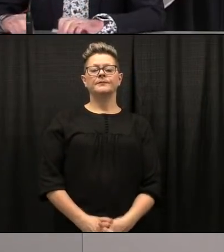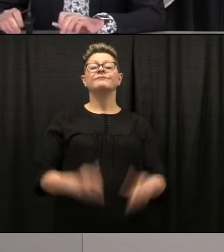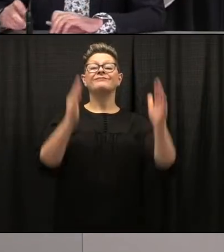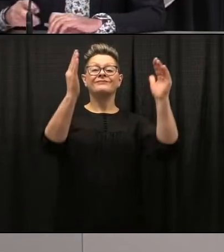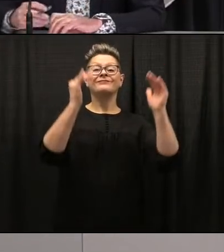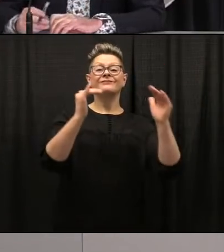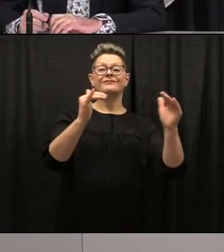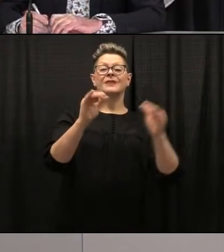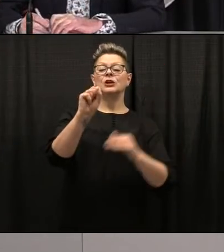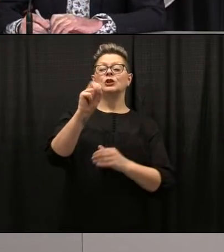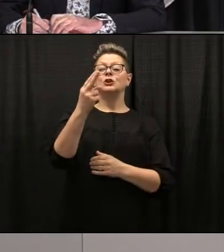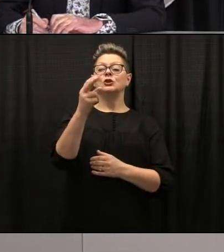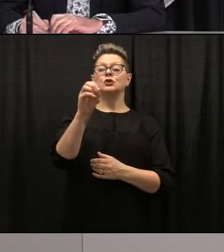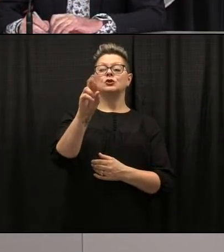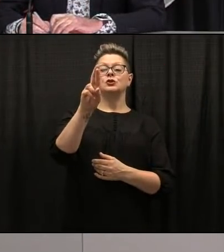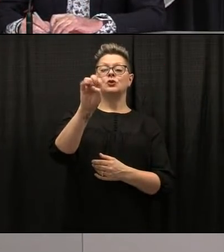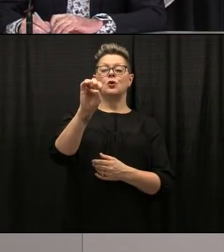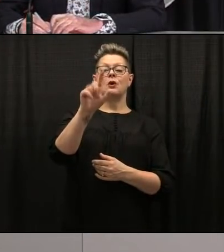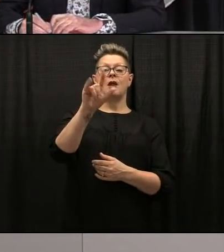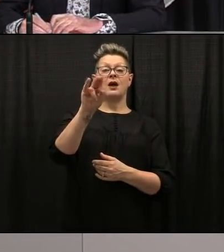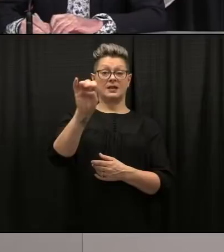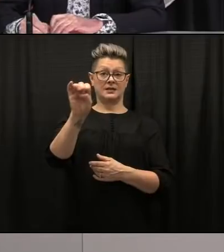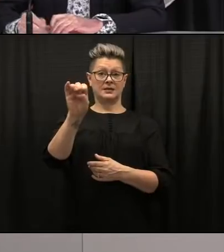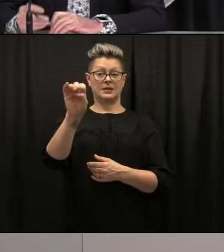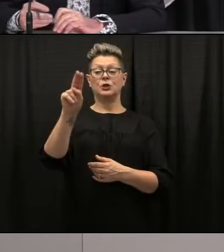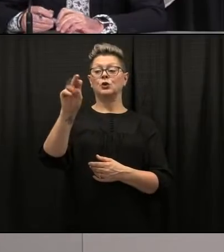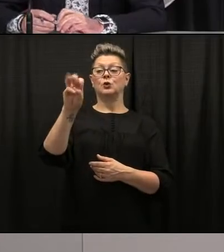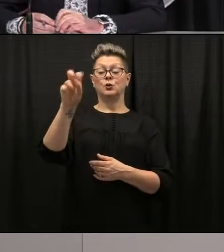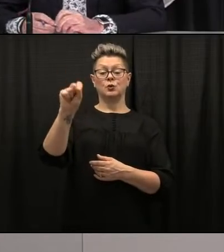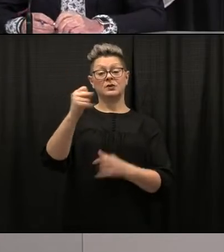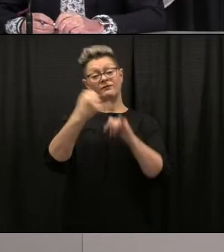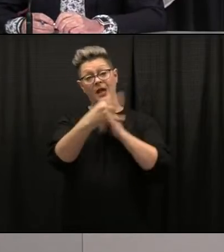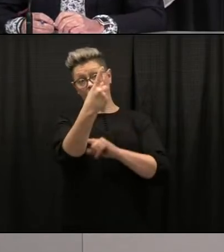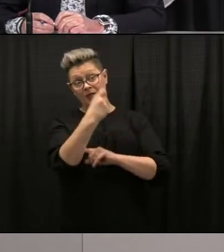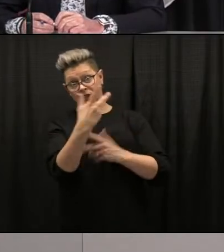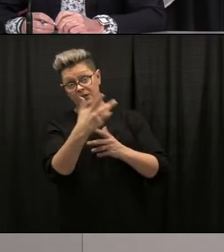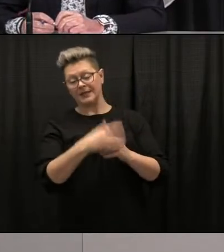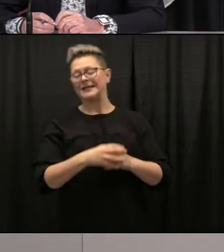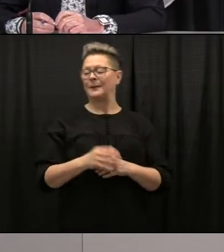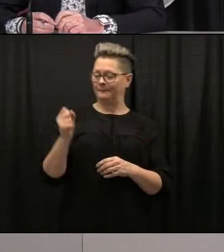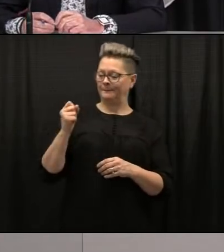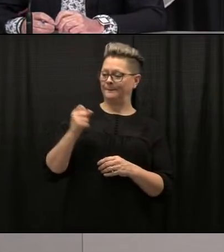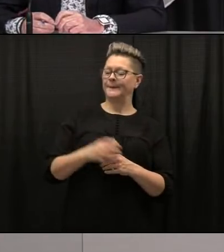Roger Bill with the Shoreline News. Do you have a final question today? I do, thank you.